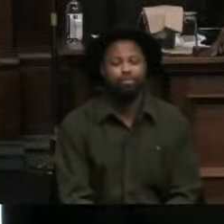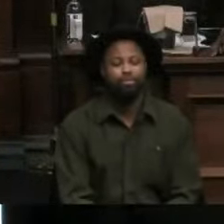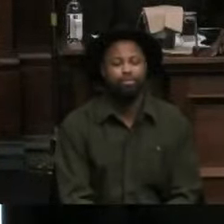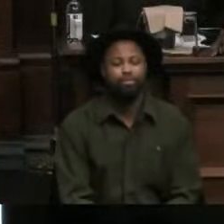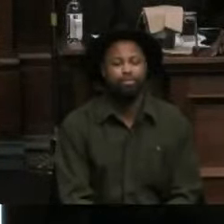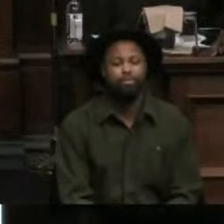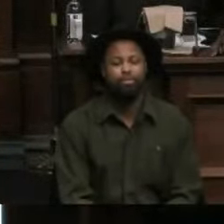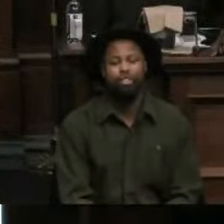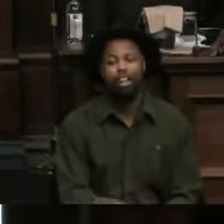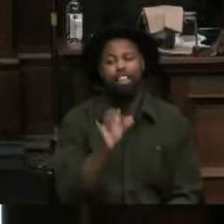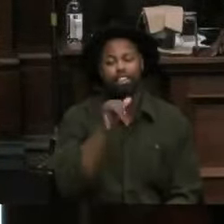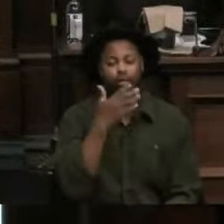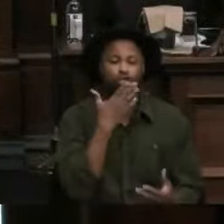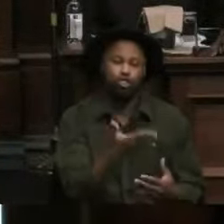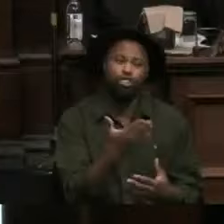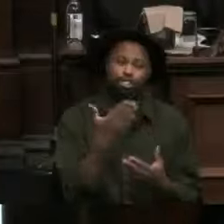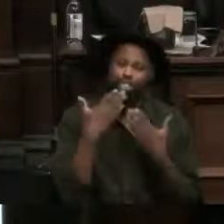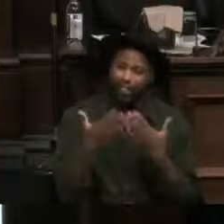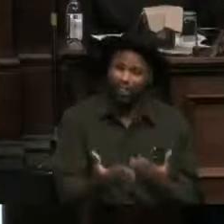Thank you.